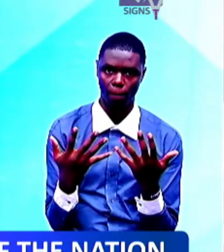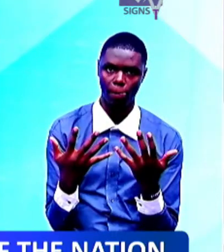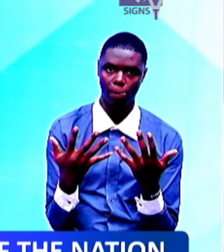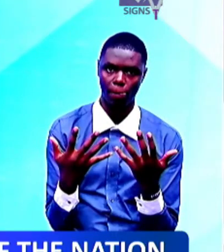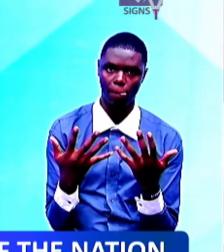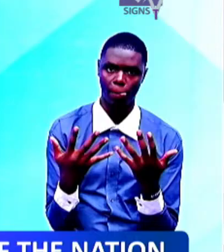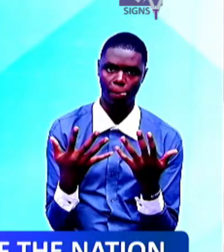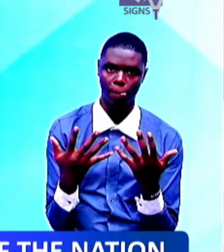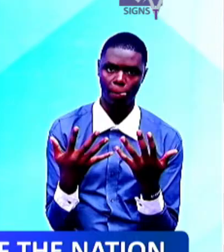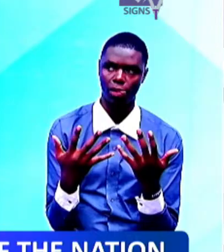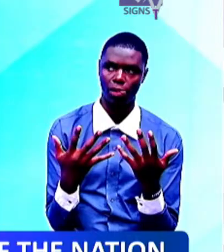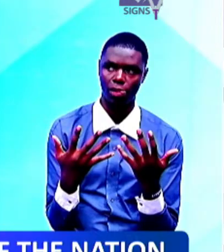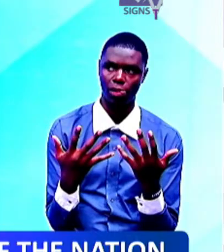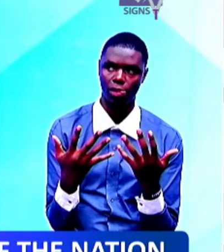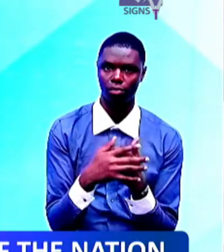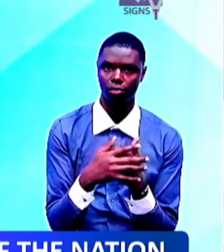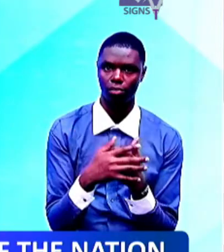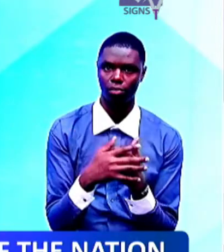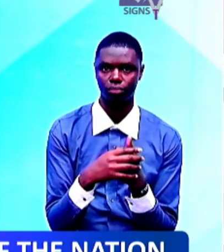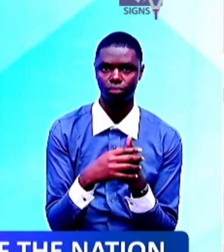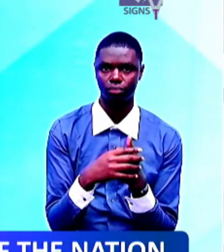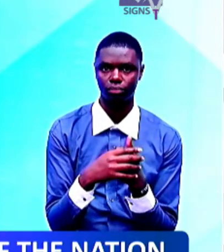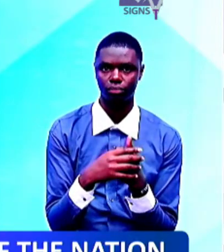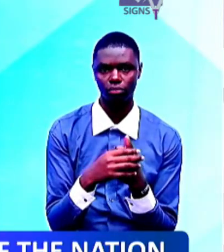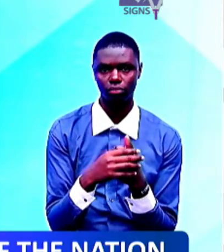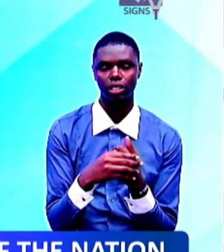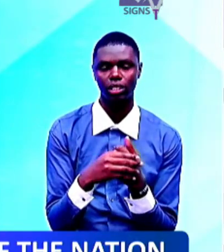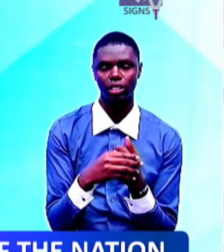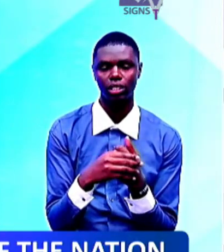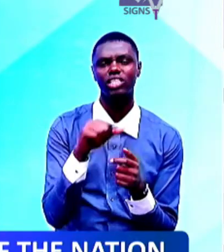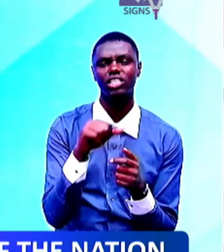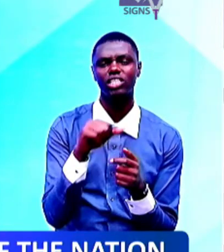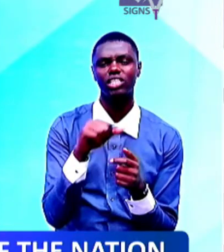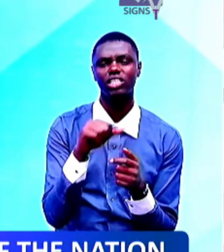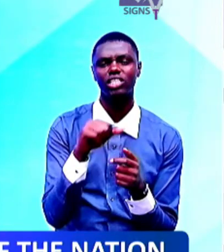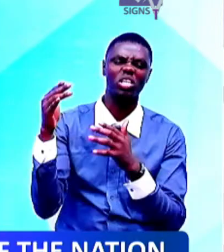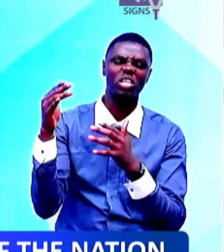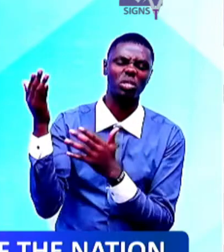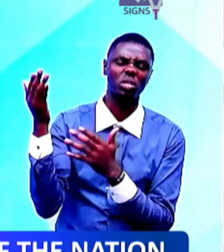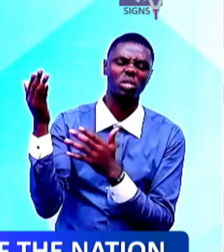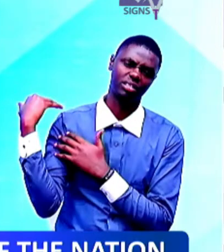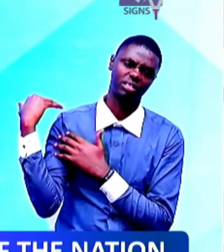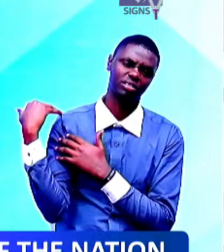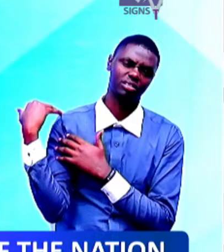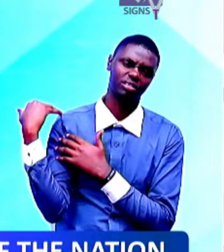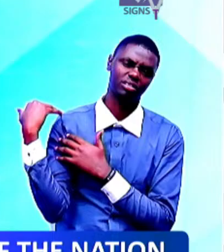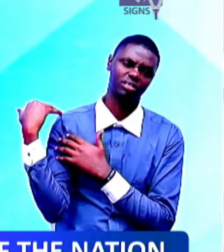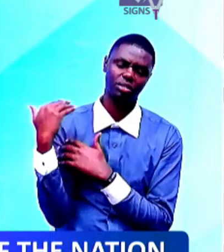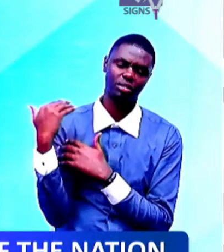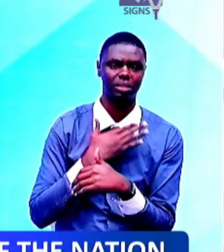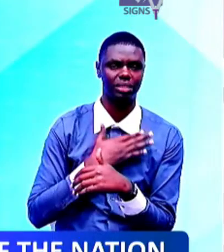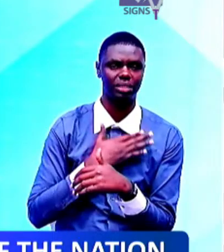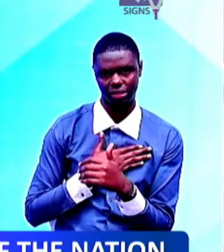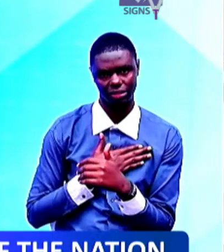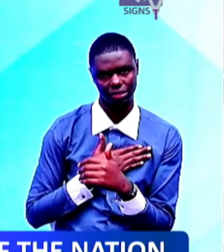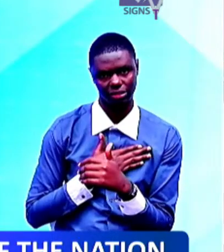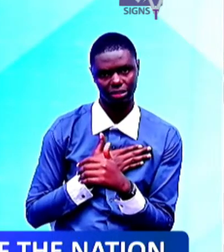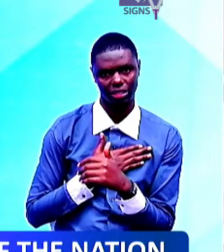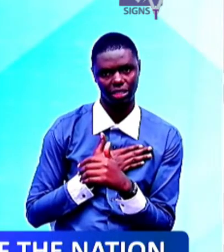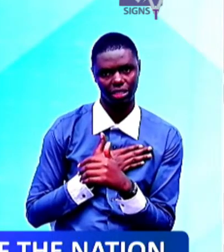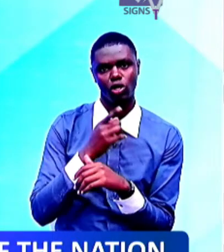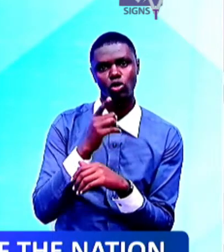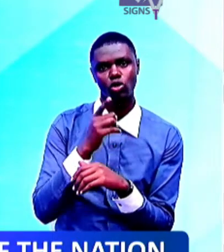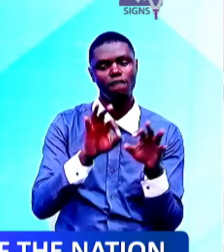How? Let us not dwell in the past. Because we still don't have any dream. Let us not dwell in the past, Oyola. You are